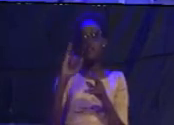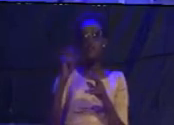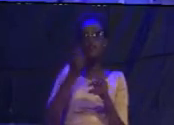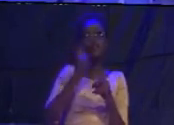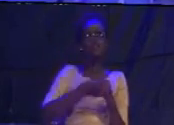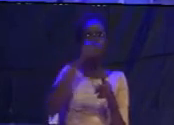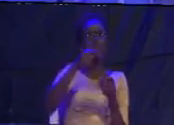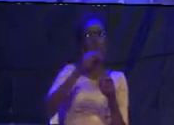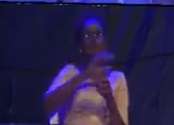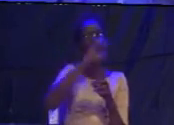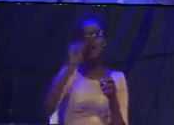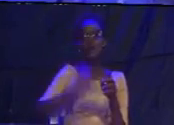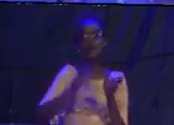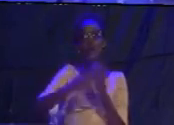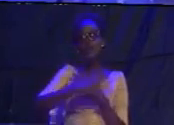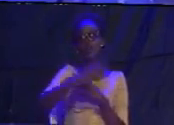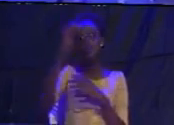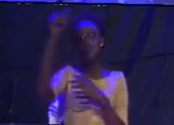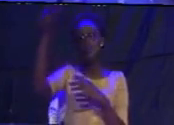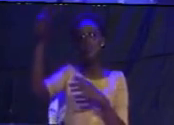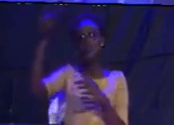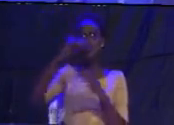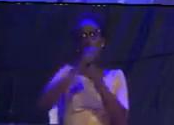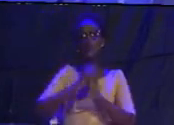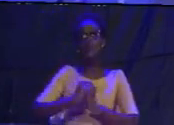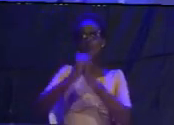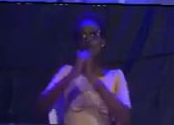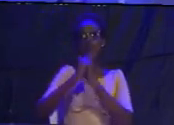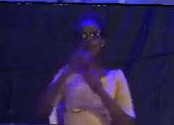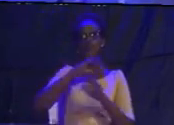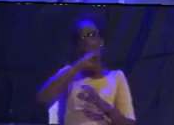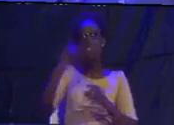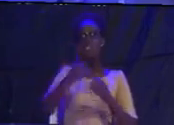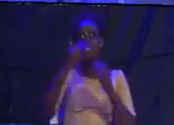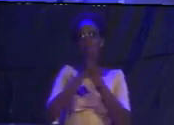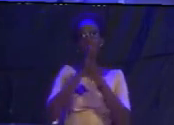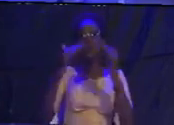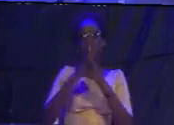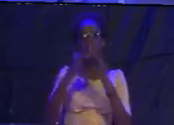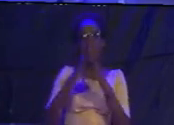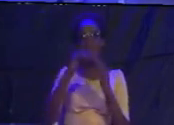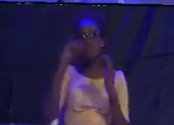Candace, they would go from Africa to go worship in Jerusalem.